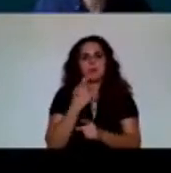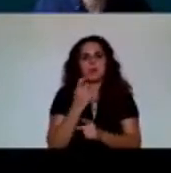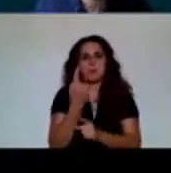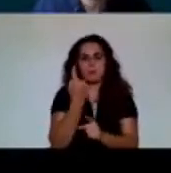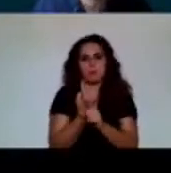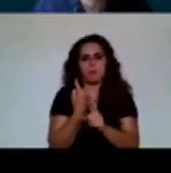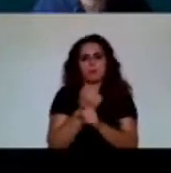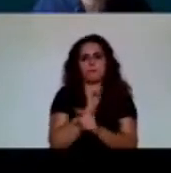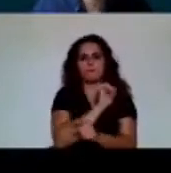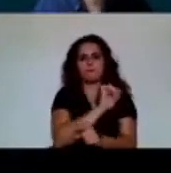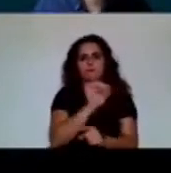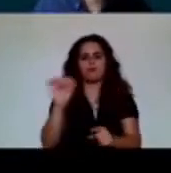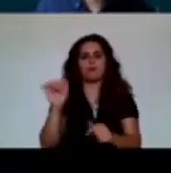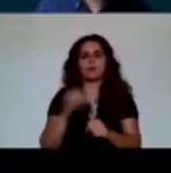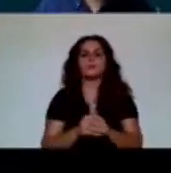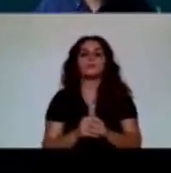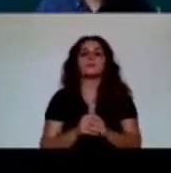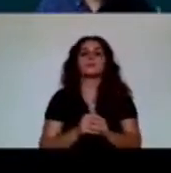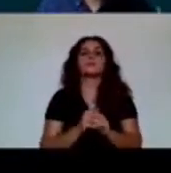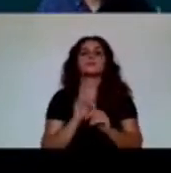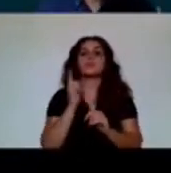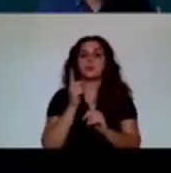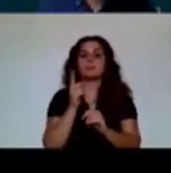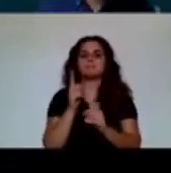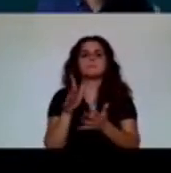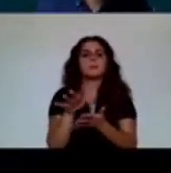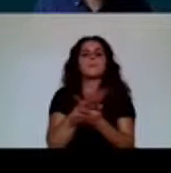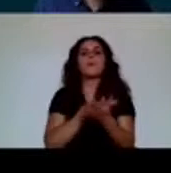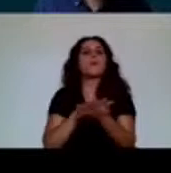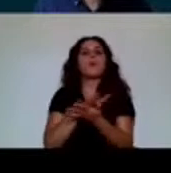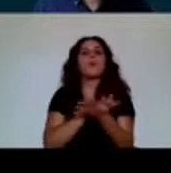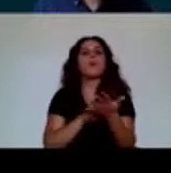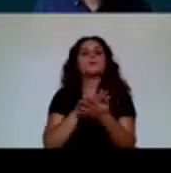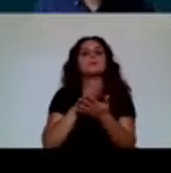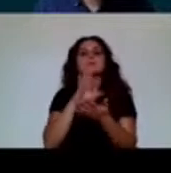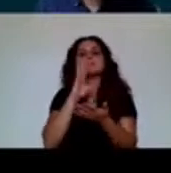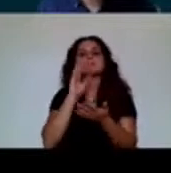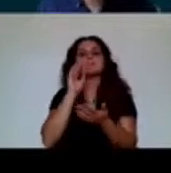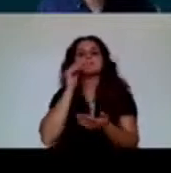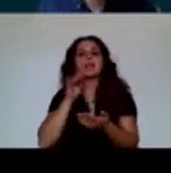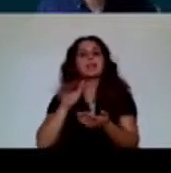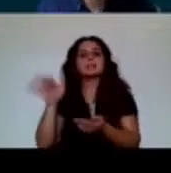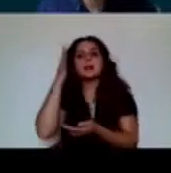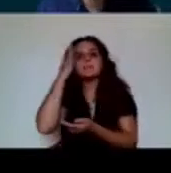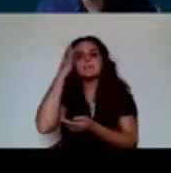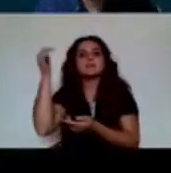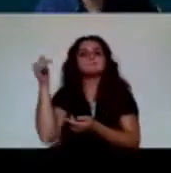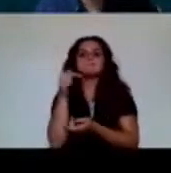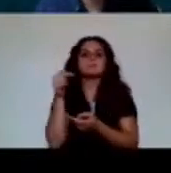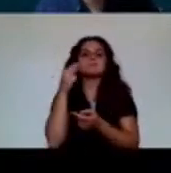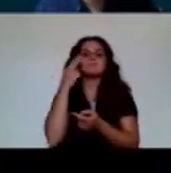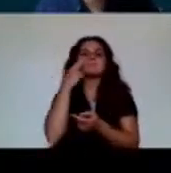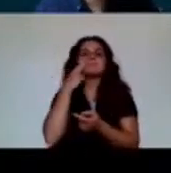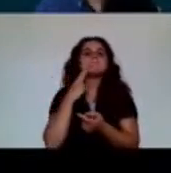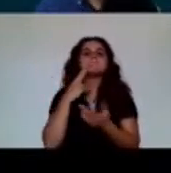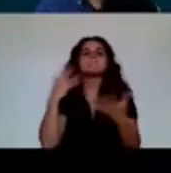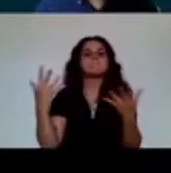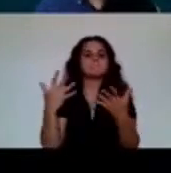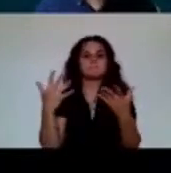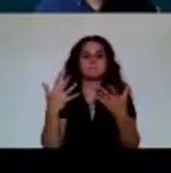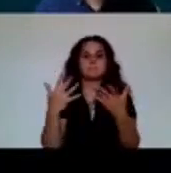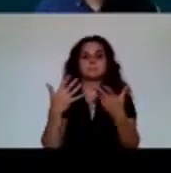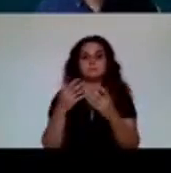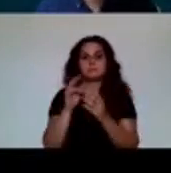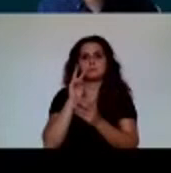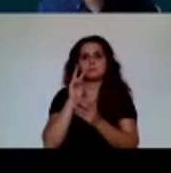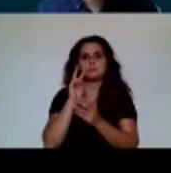might be asking. That is, what are the origins of children's racial biases? So you can see from the